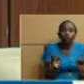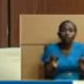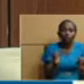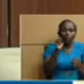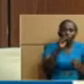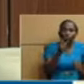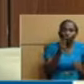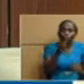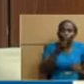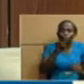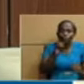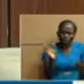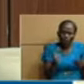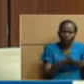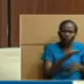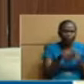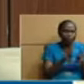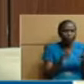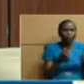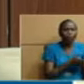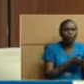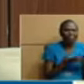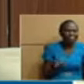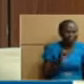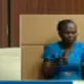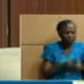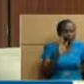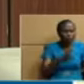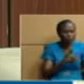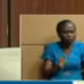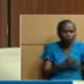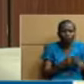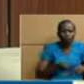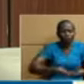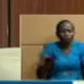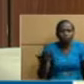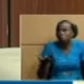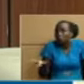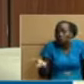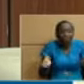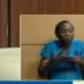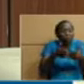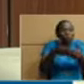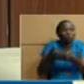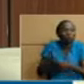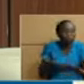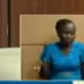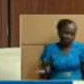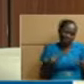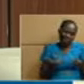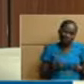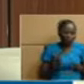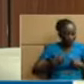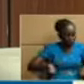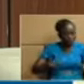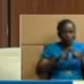are closed, everyone is closed. Even if you release a song, there's no audience for you to monetize your content. And to us, it's a huge wake-up call. So